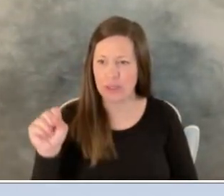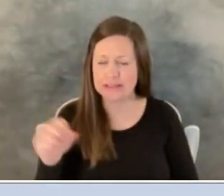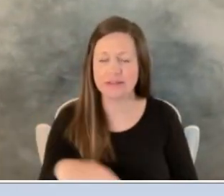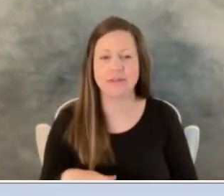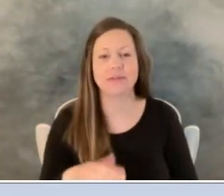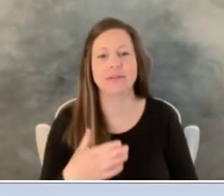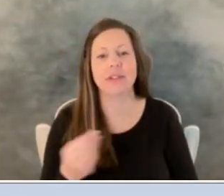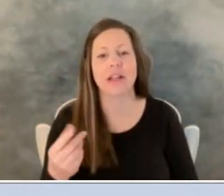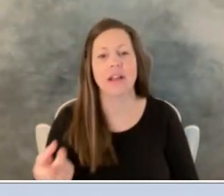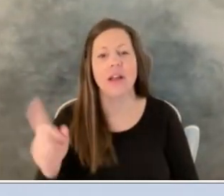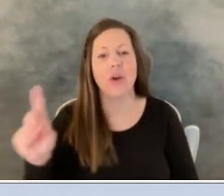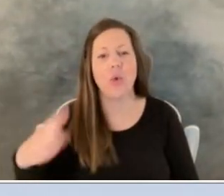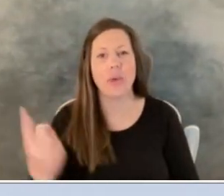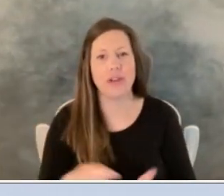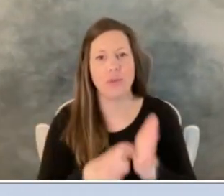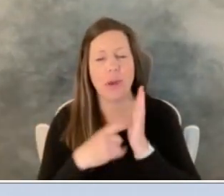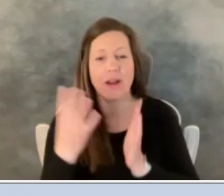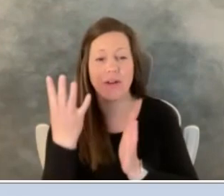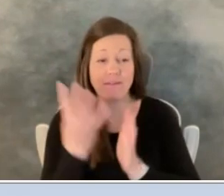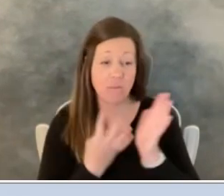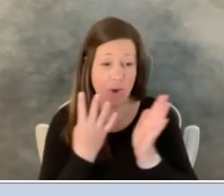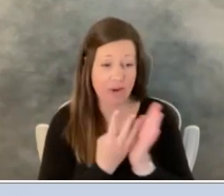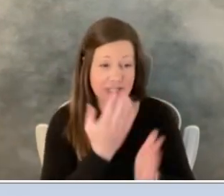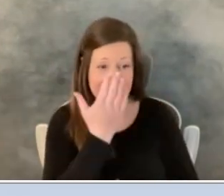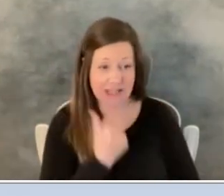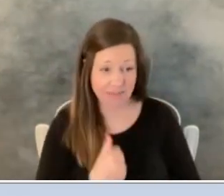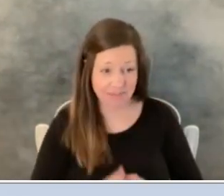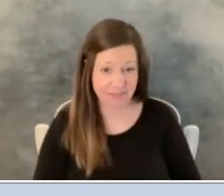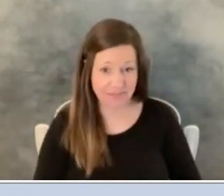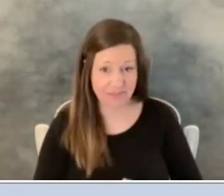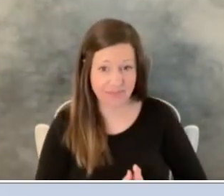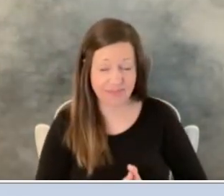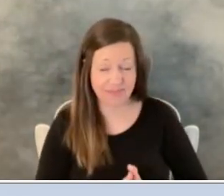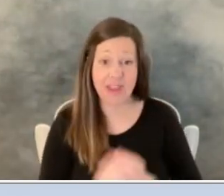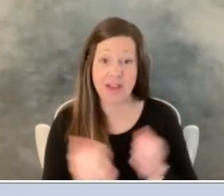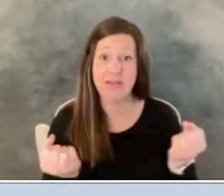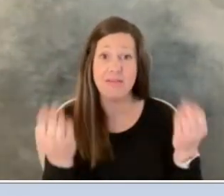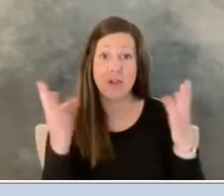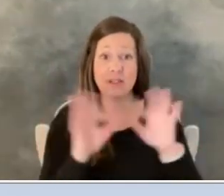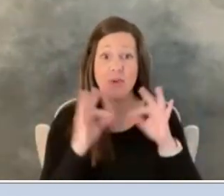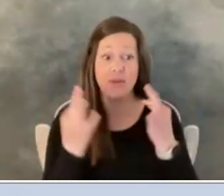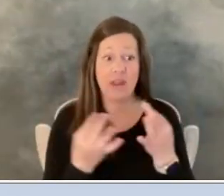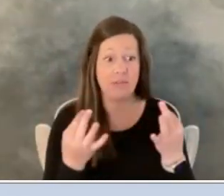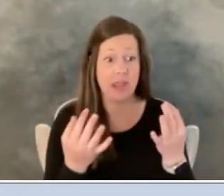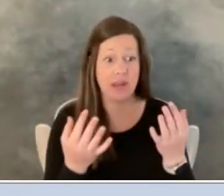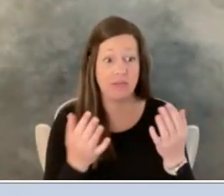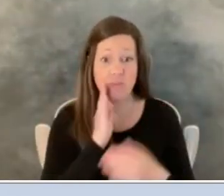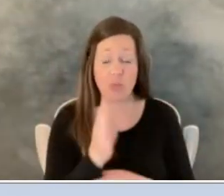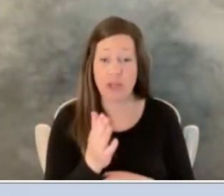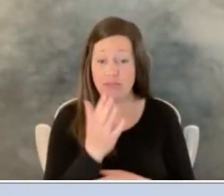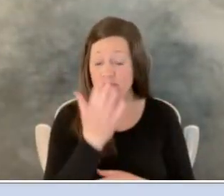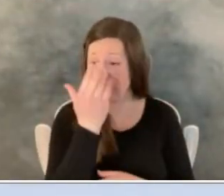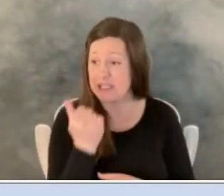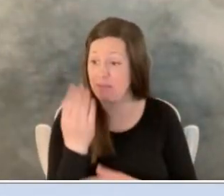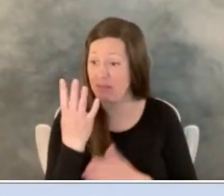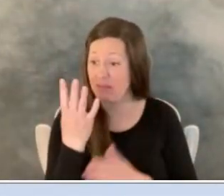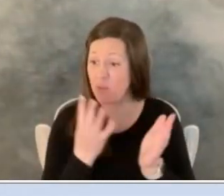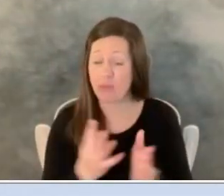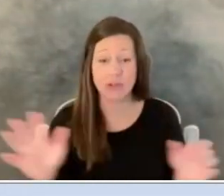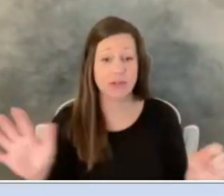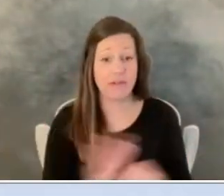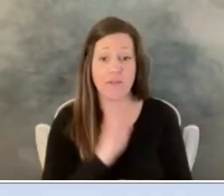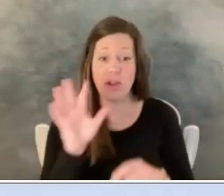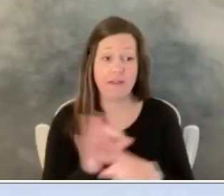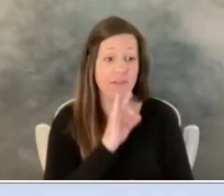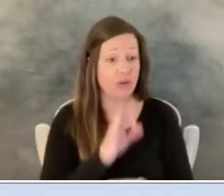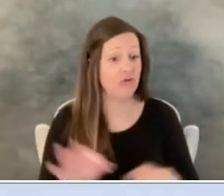only required 4 hours of sleep. And multiple family members in that family will sleep 4 hours and were fully functional after that.